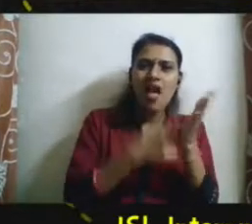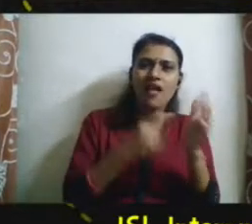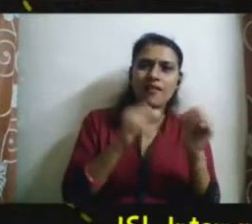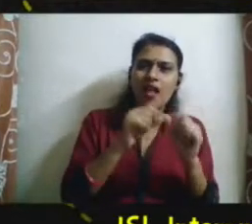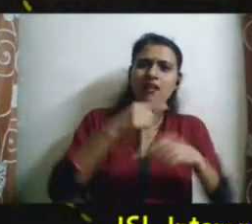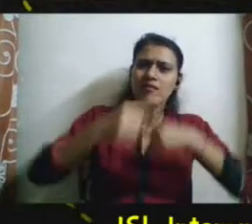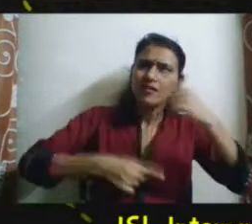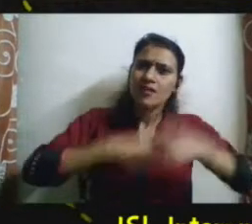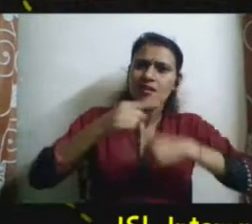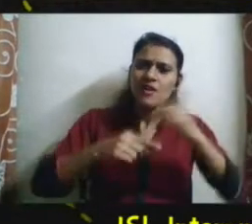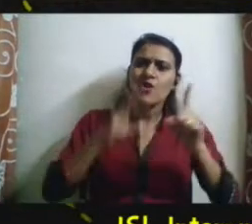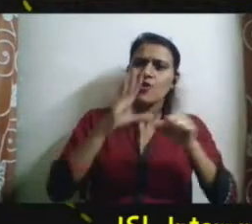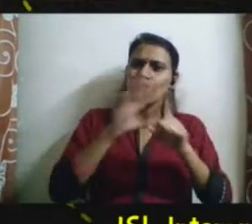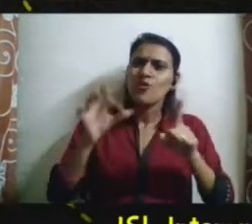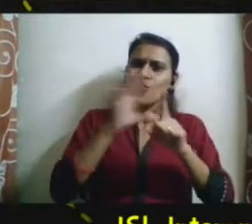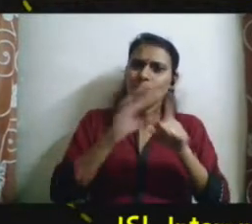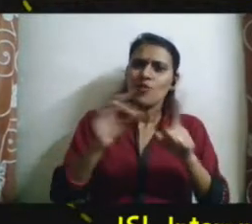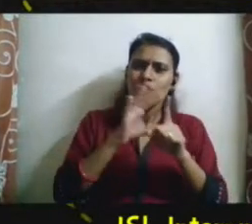this lovely